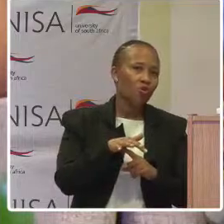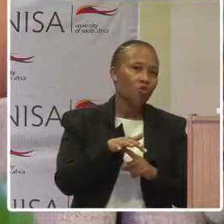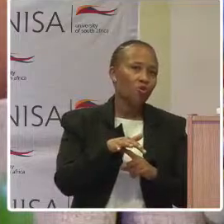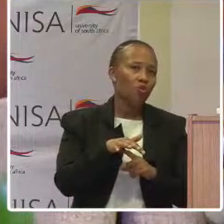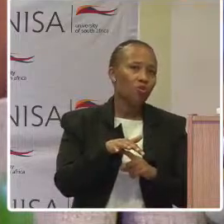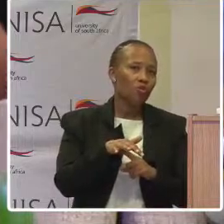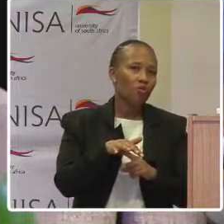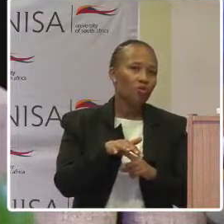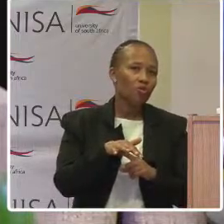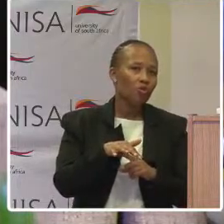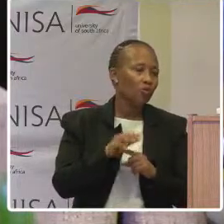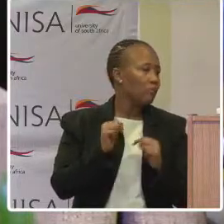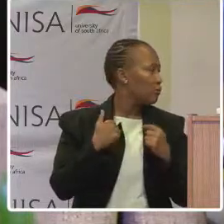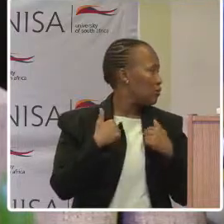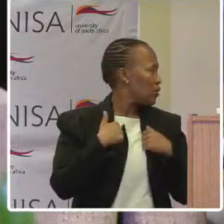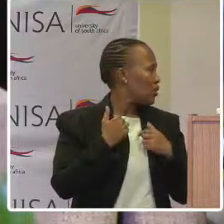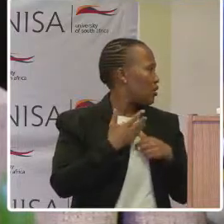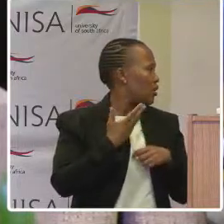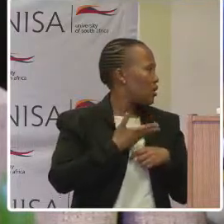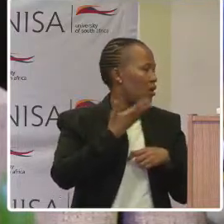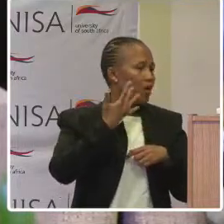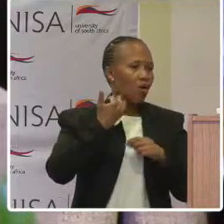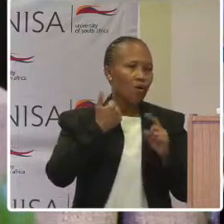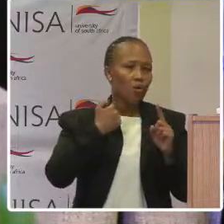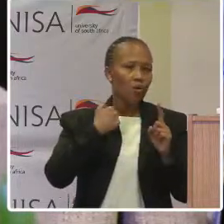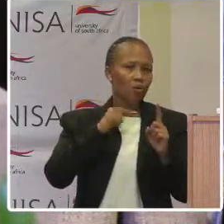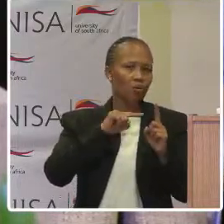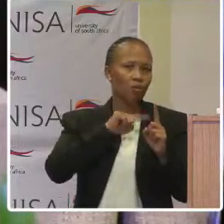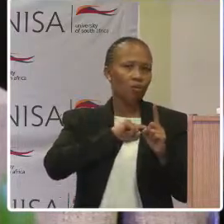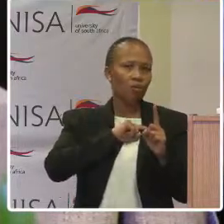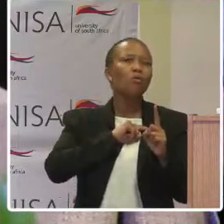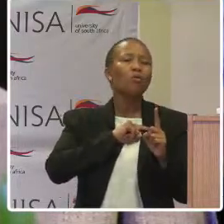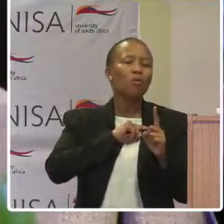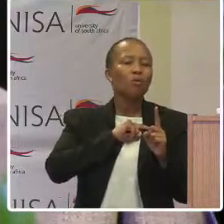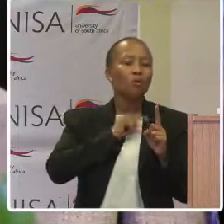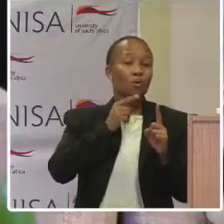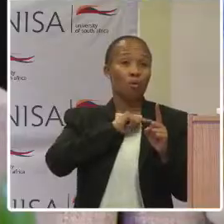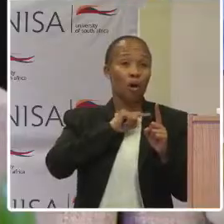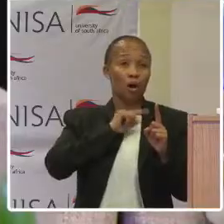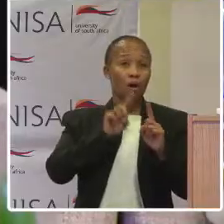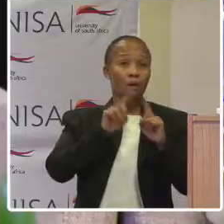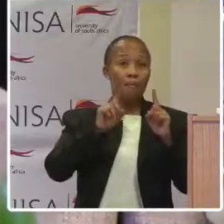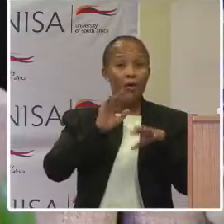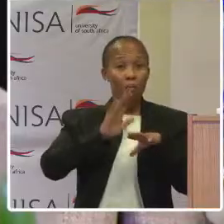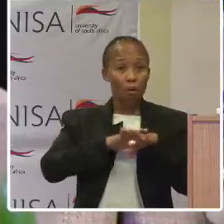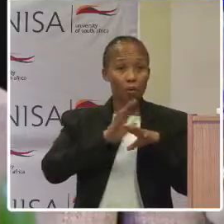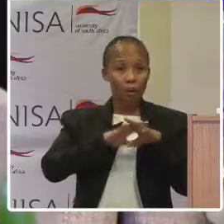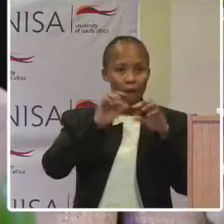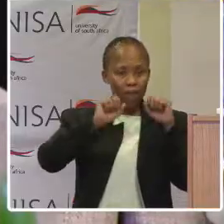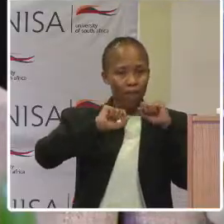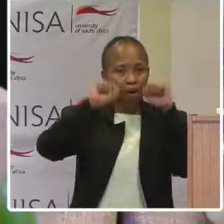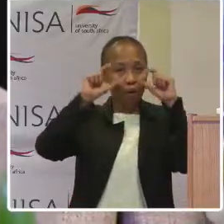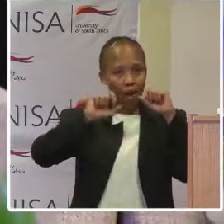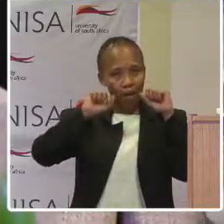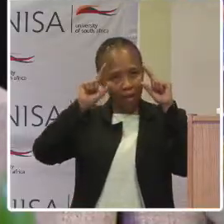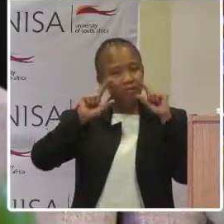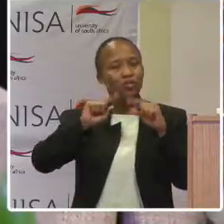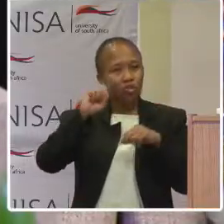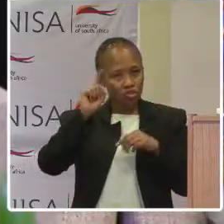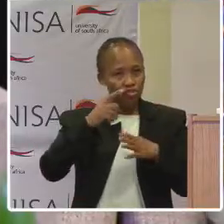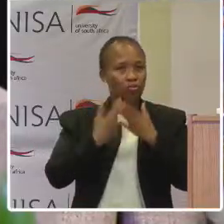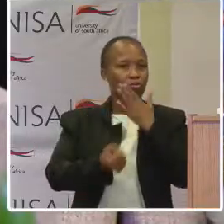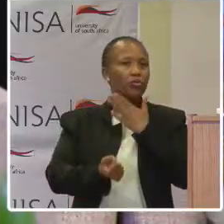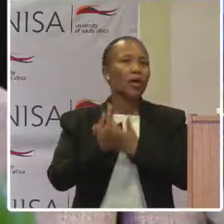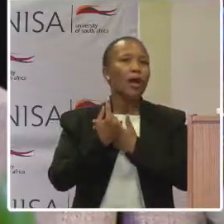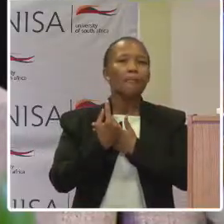not public knowledge, and I feel like it should be. There should be more awareness towards that. I feel like, you